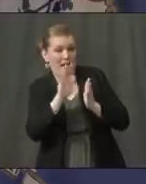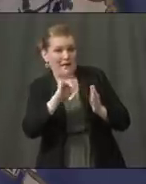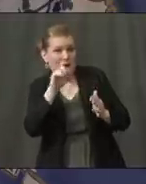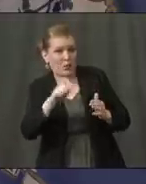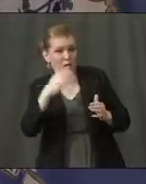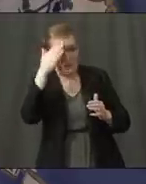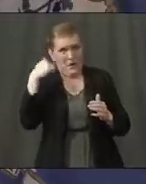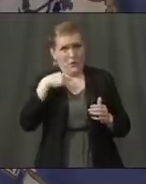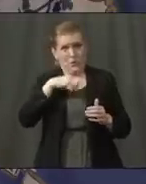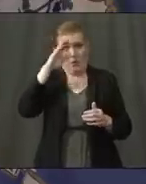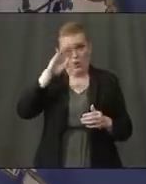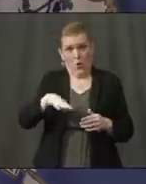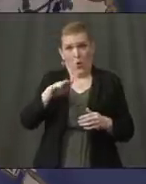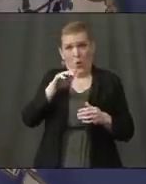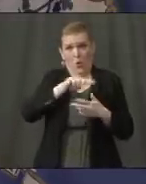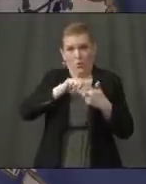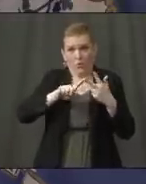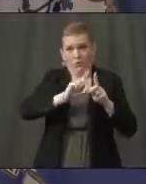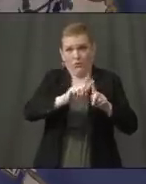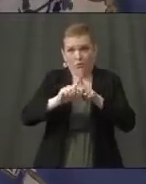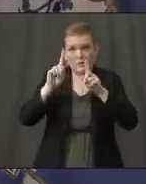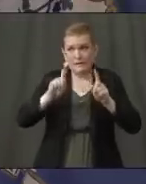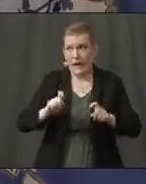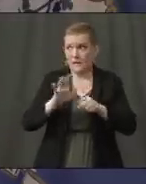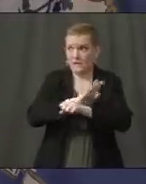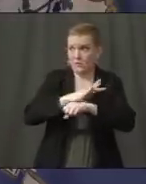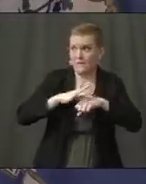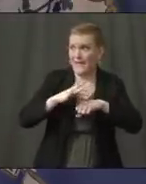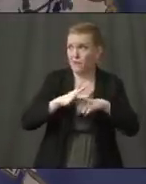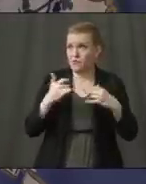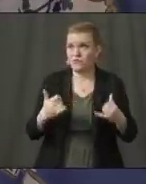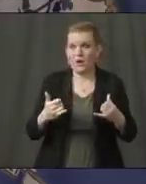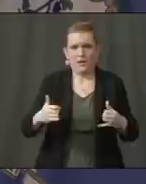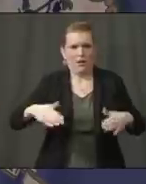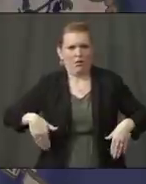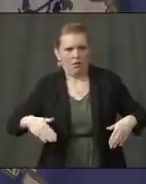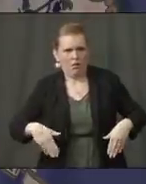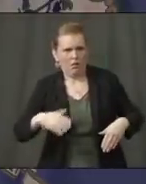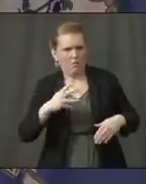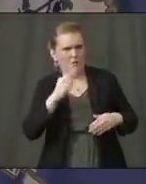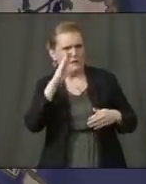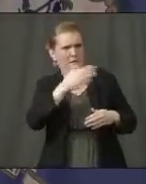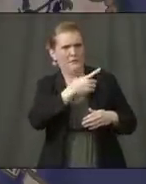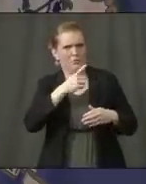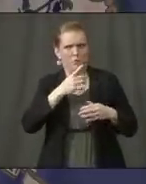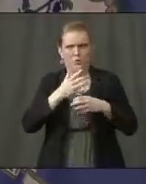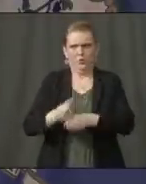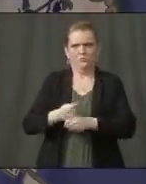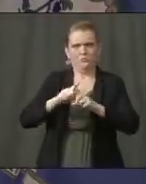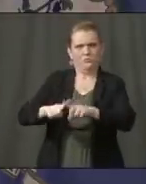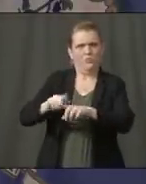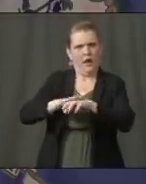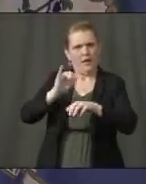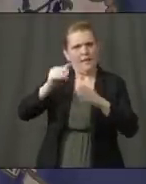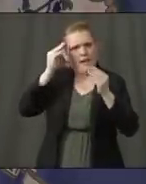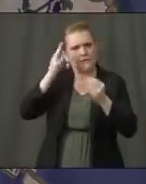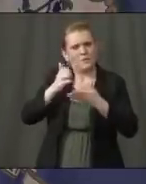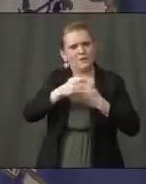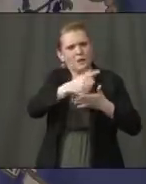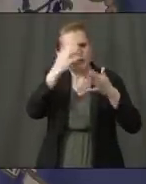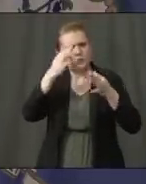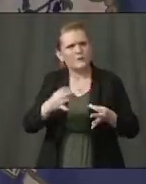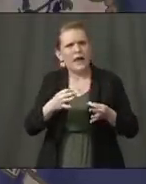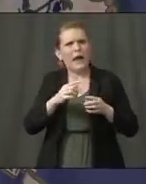What is your latest information about how soon that test will be available, how widespread that test will be